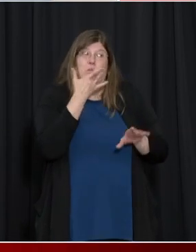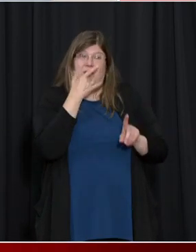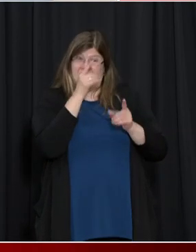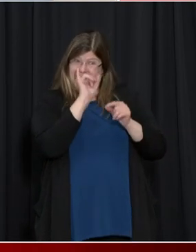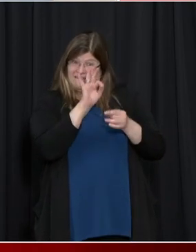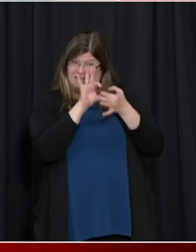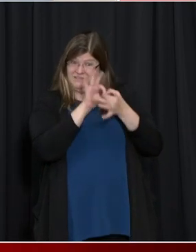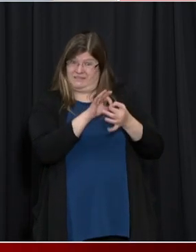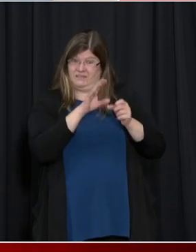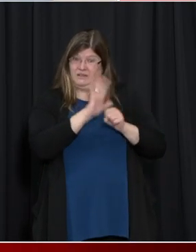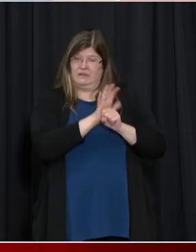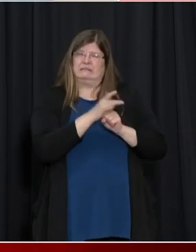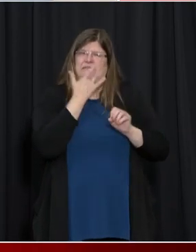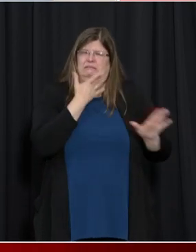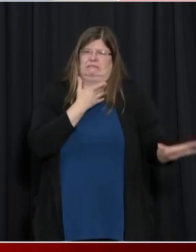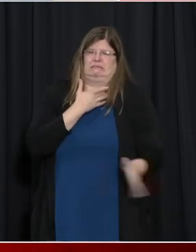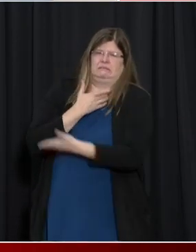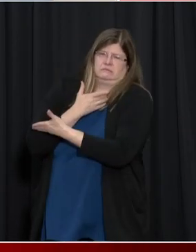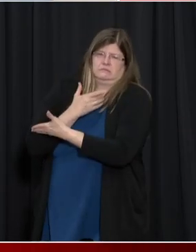Yes.